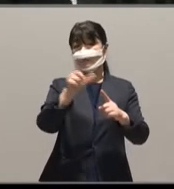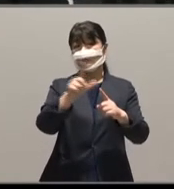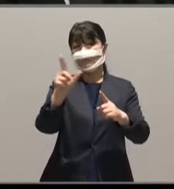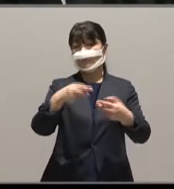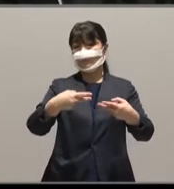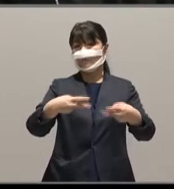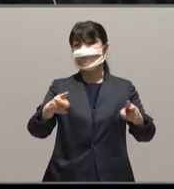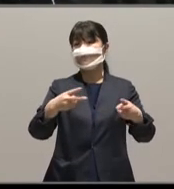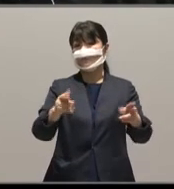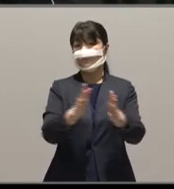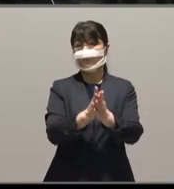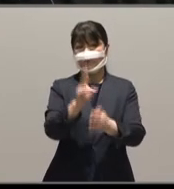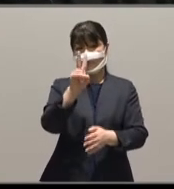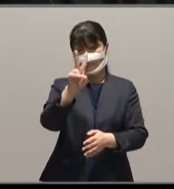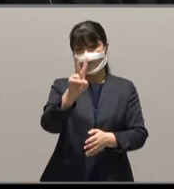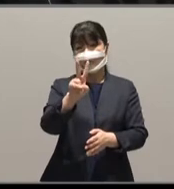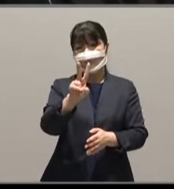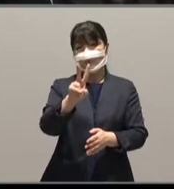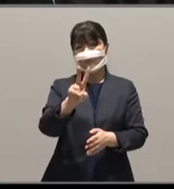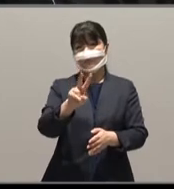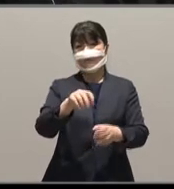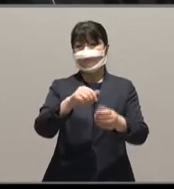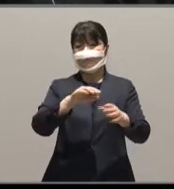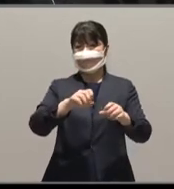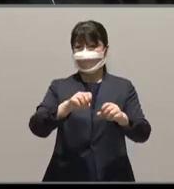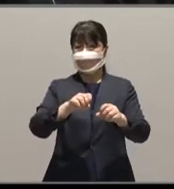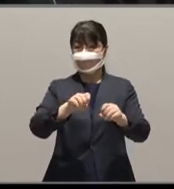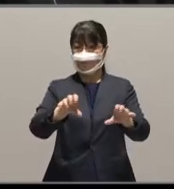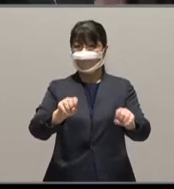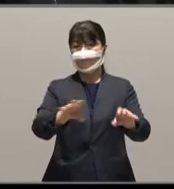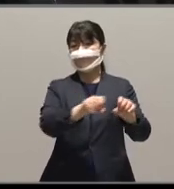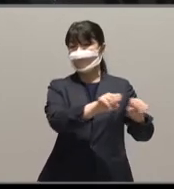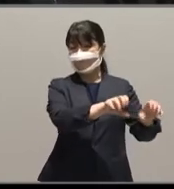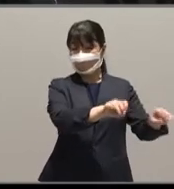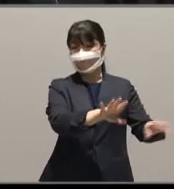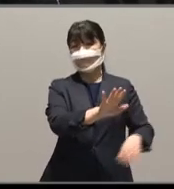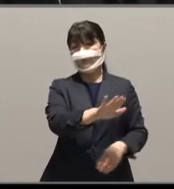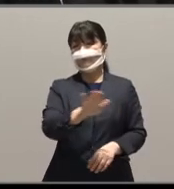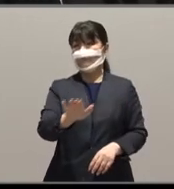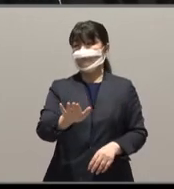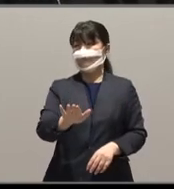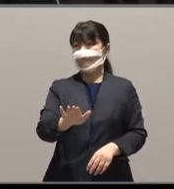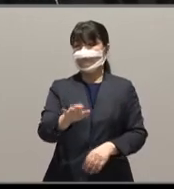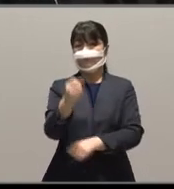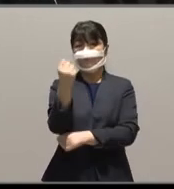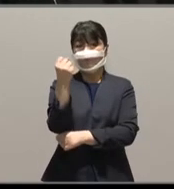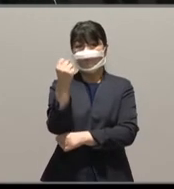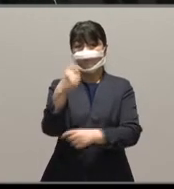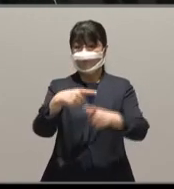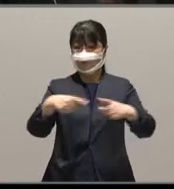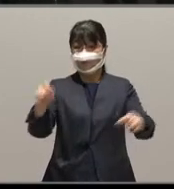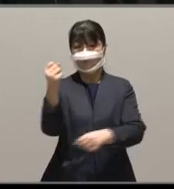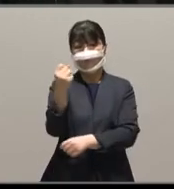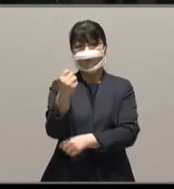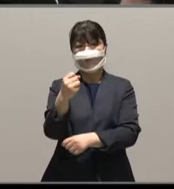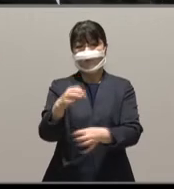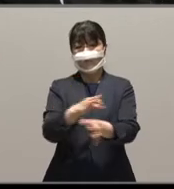in younger days, and in NHK News, it was broadcasted twice, and also Yomiuri newspaper,